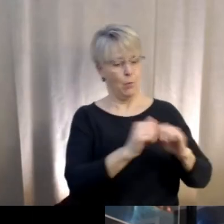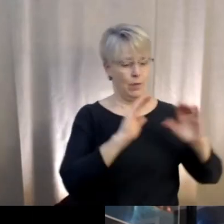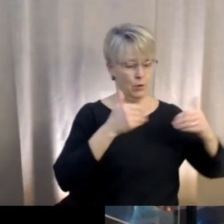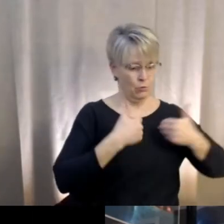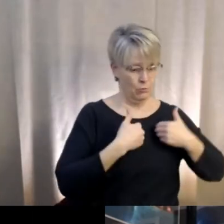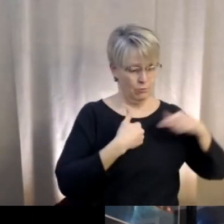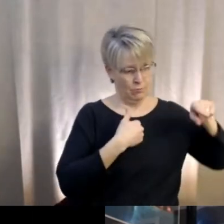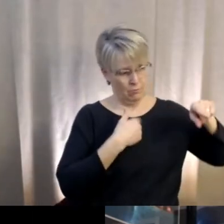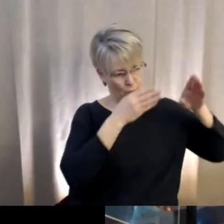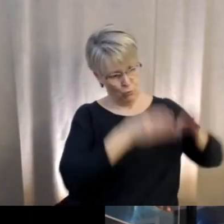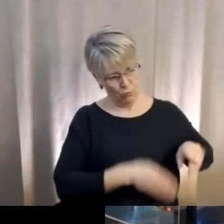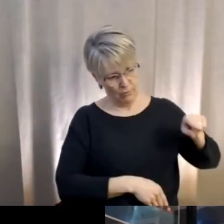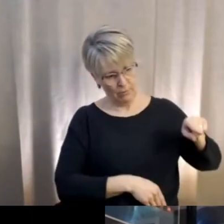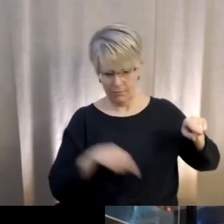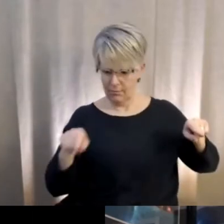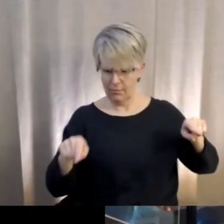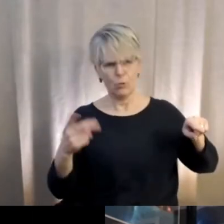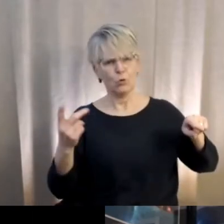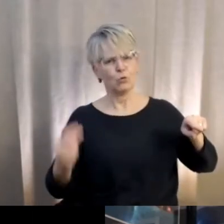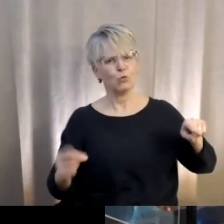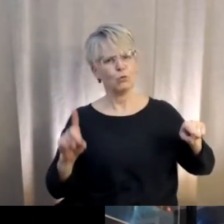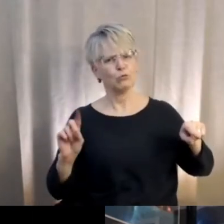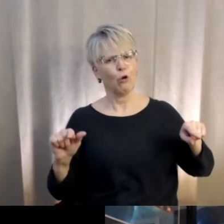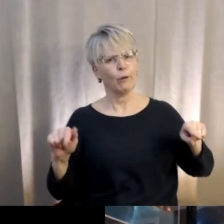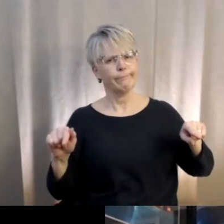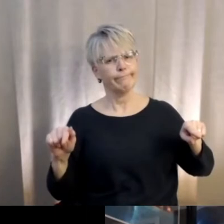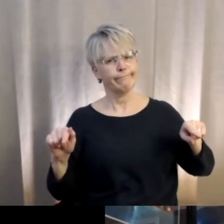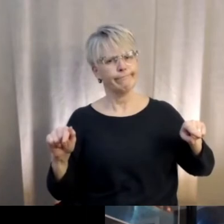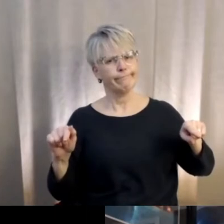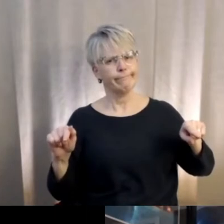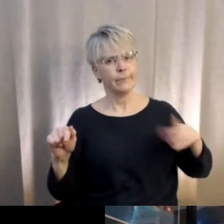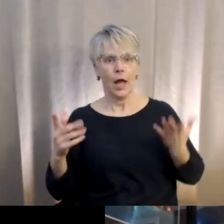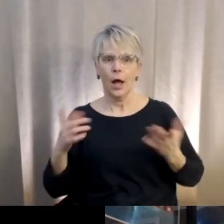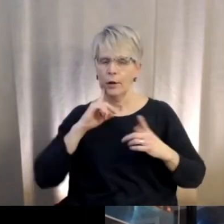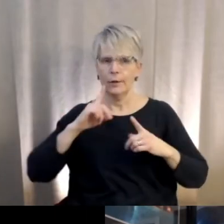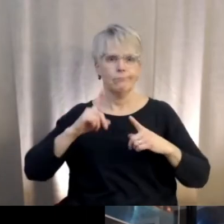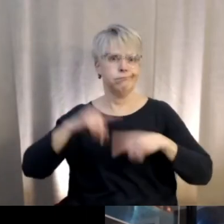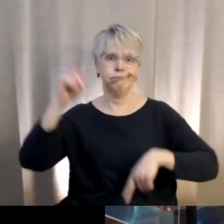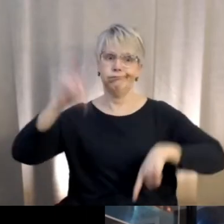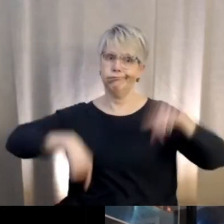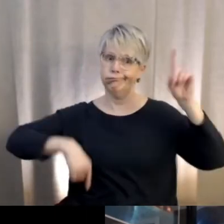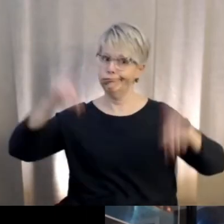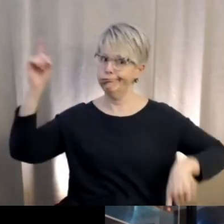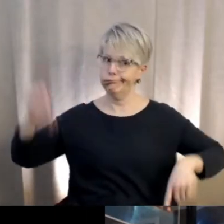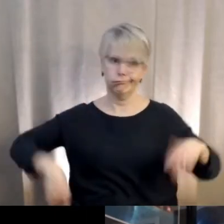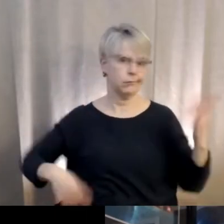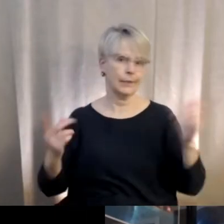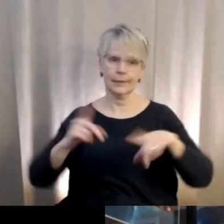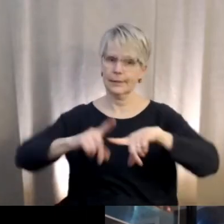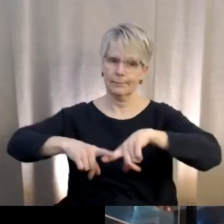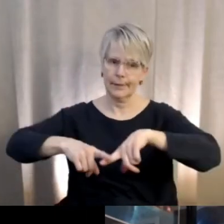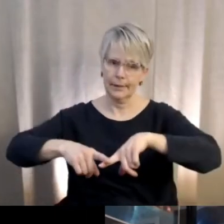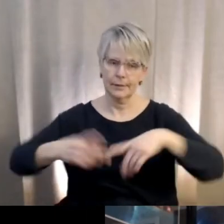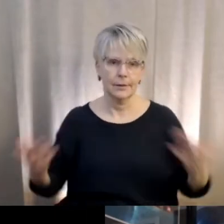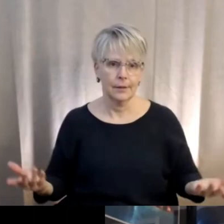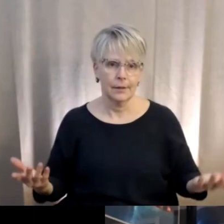might do for somebody with autism? It varies drastically, but like it can vary depending